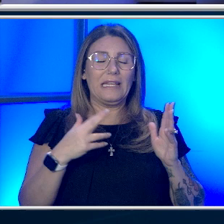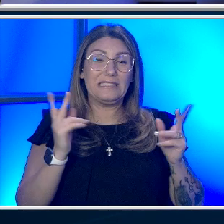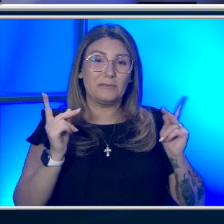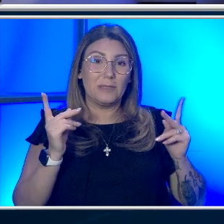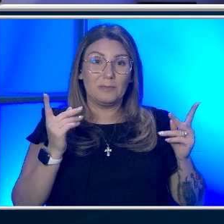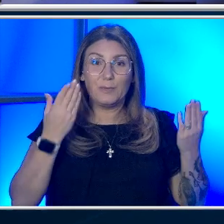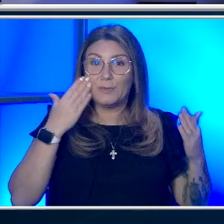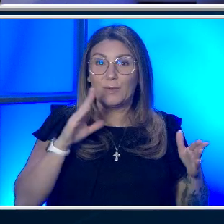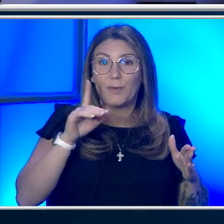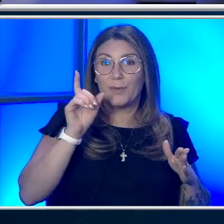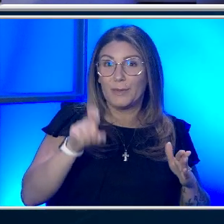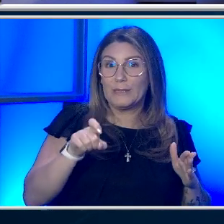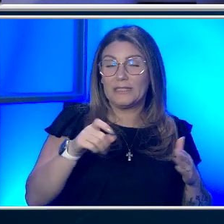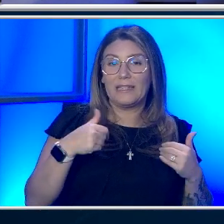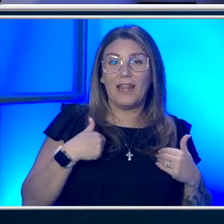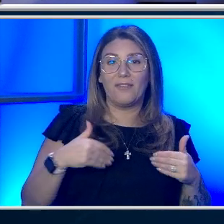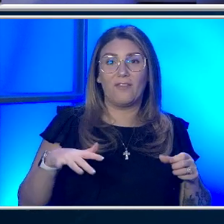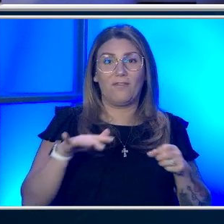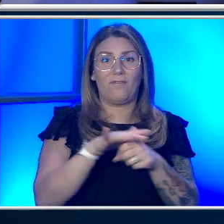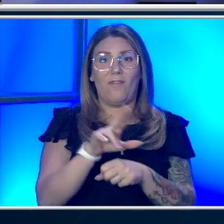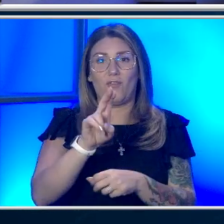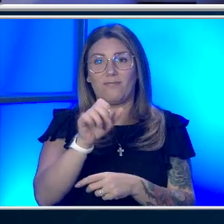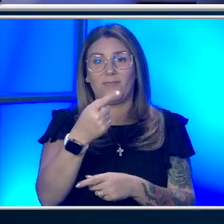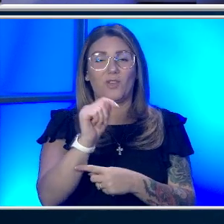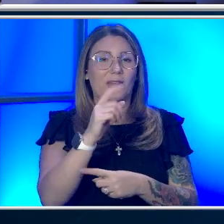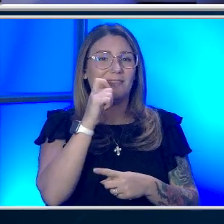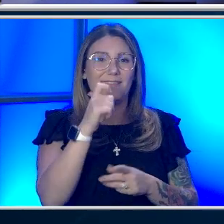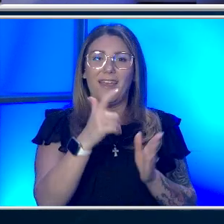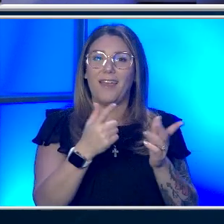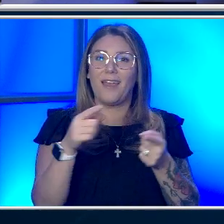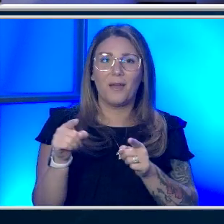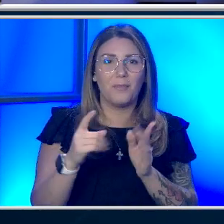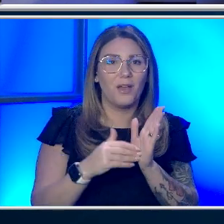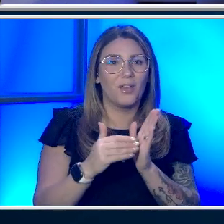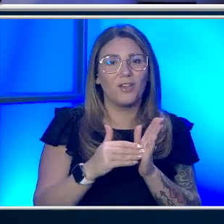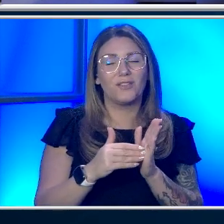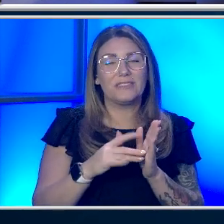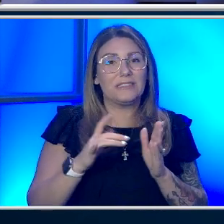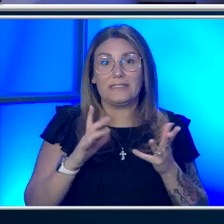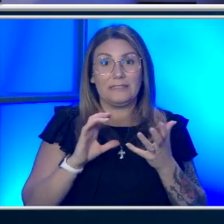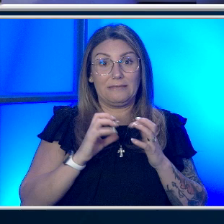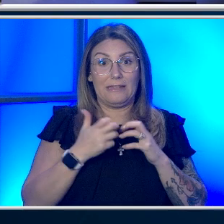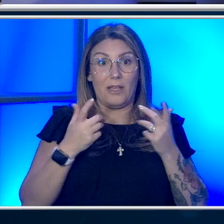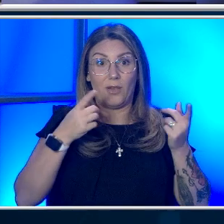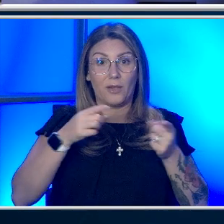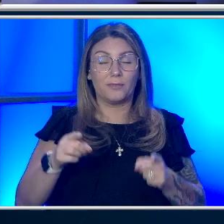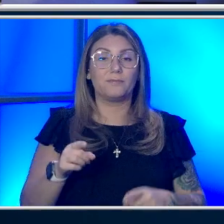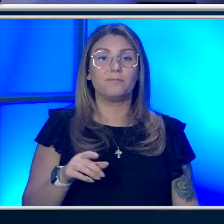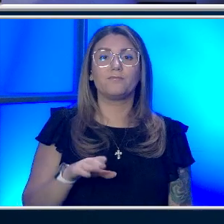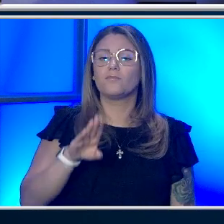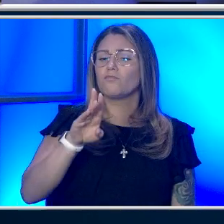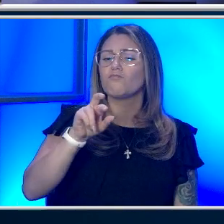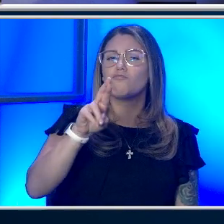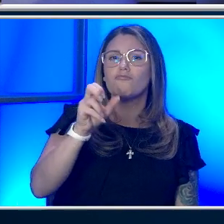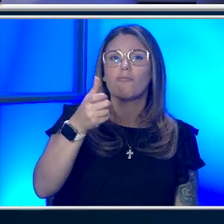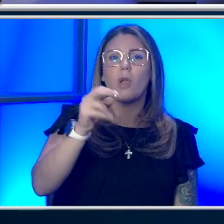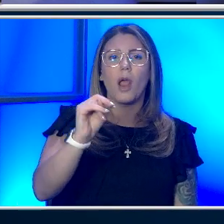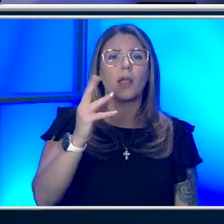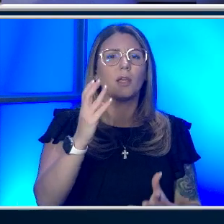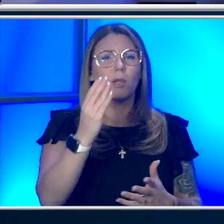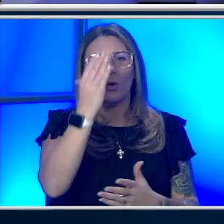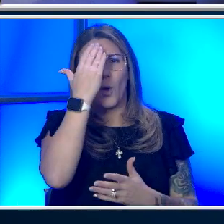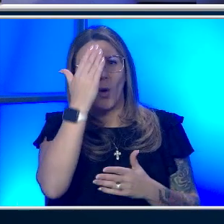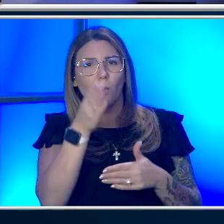that full unit. And again, that it doesn't happen often, but when it does, that's just the way it goes. Brian wants to know, what's the difference between a blood or